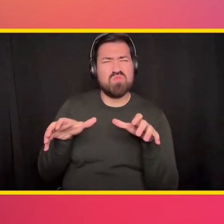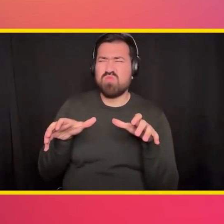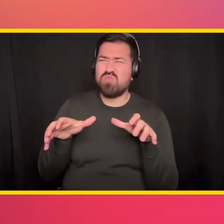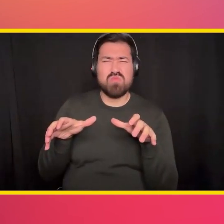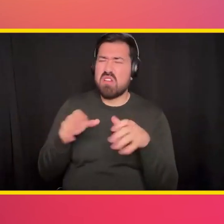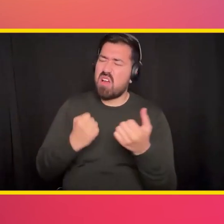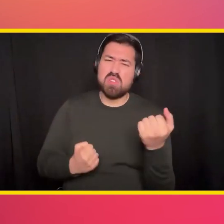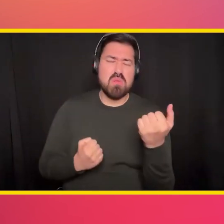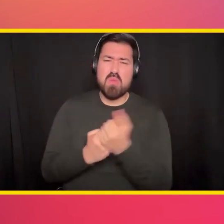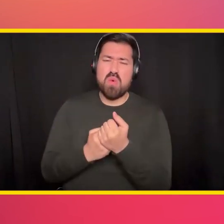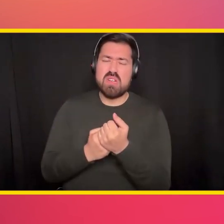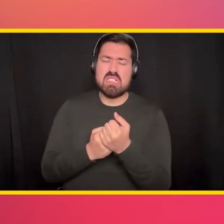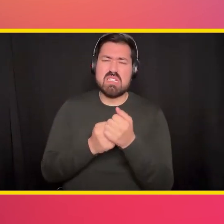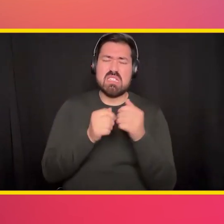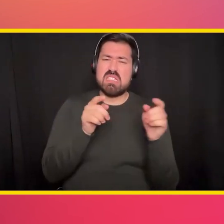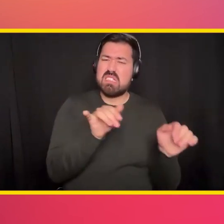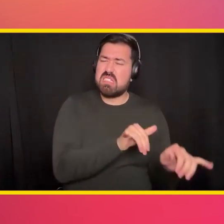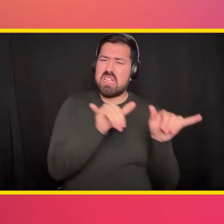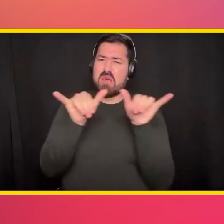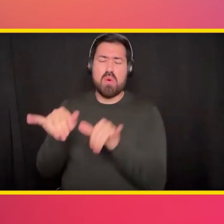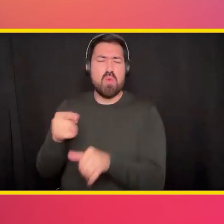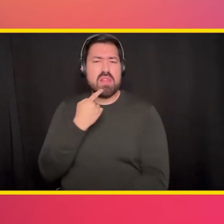back what they've had to say.